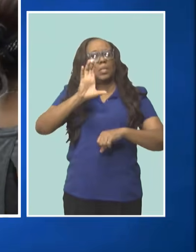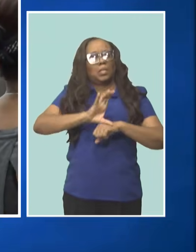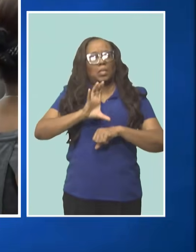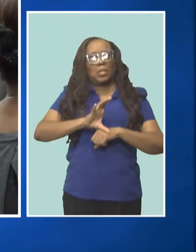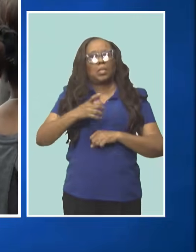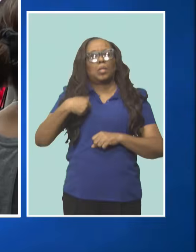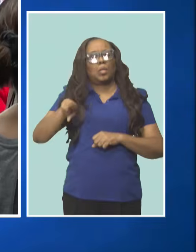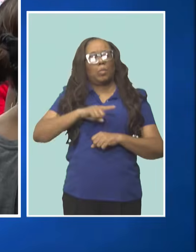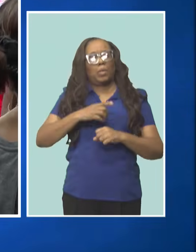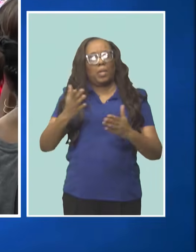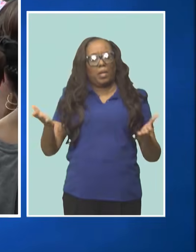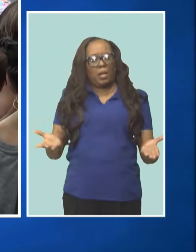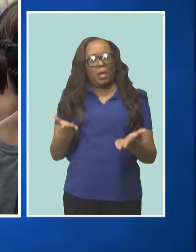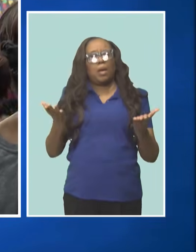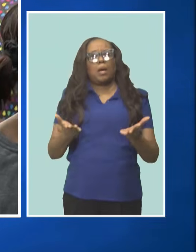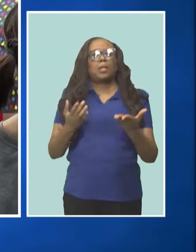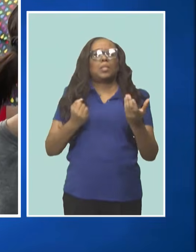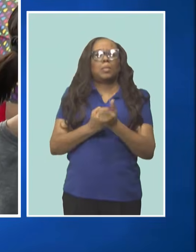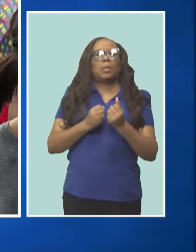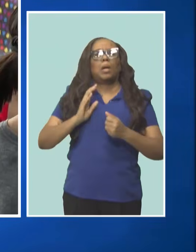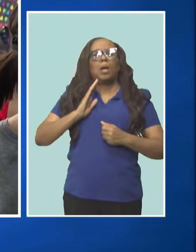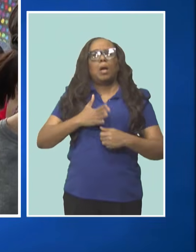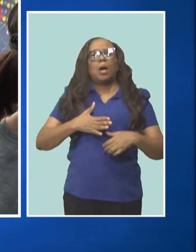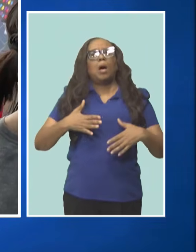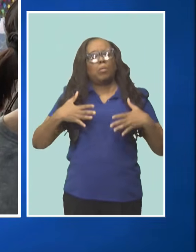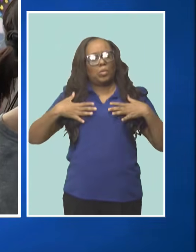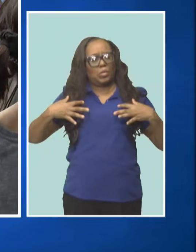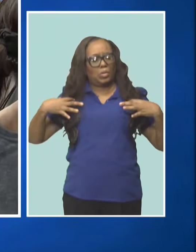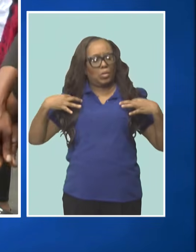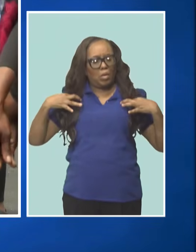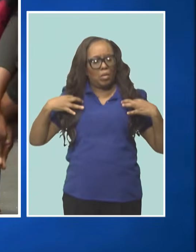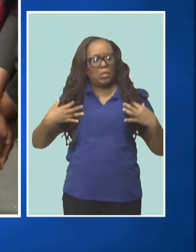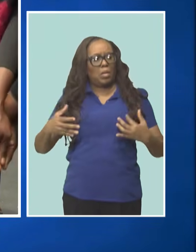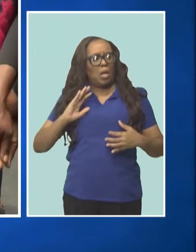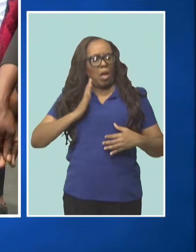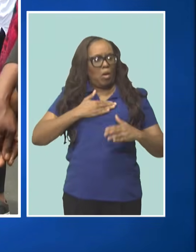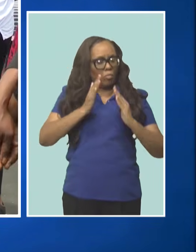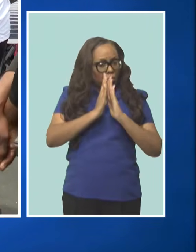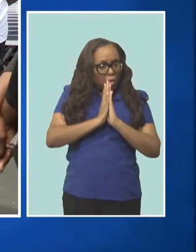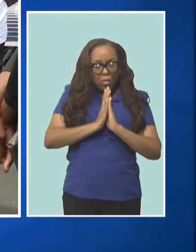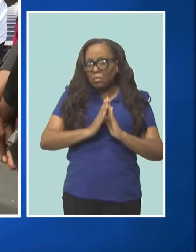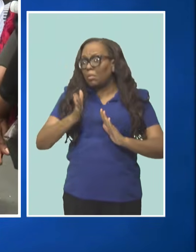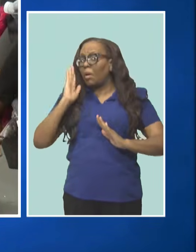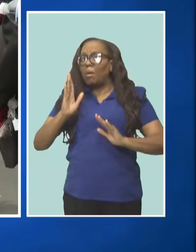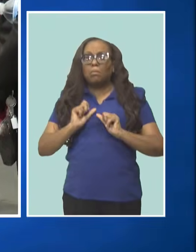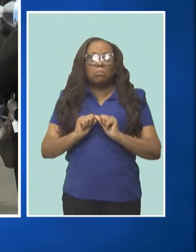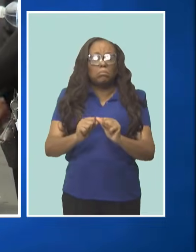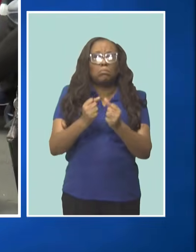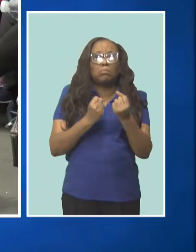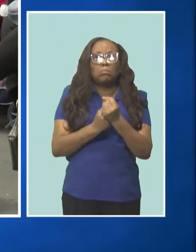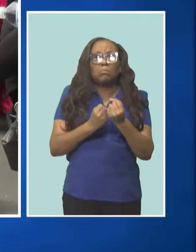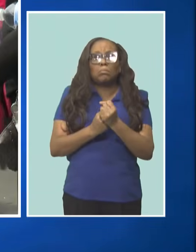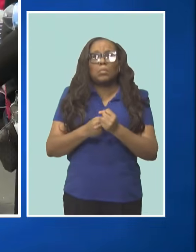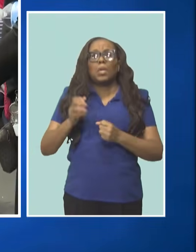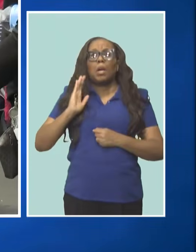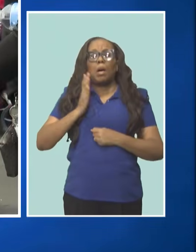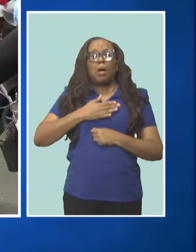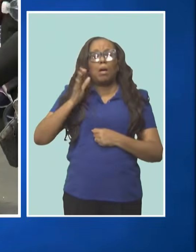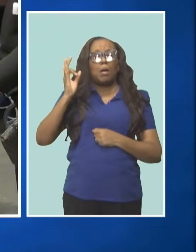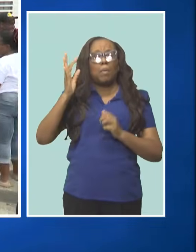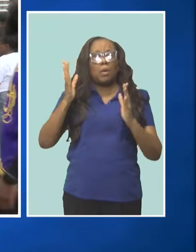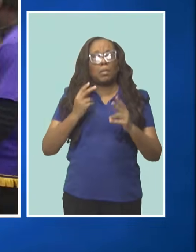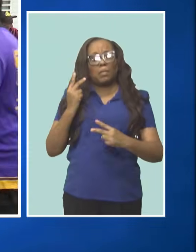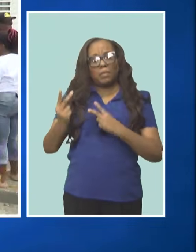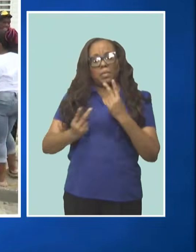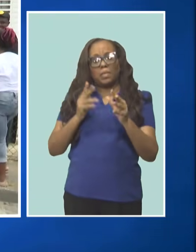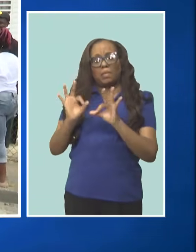here giving our support in our shirts, in our presence, in our prayers, and we will continue to give support. Our pastor visited with the family